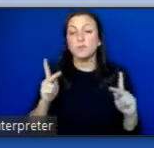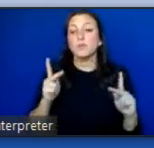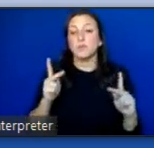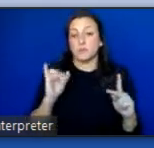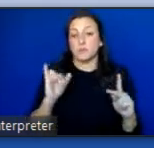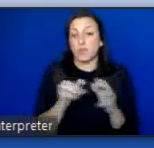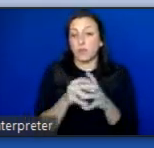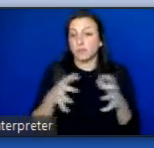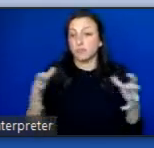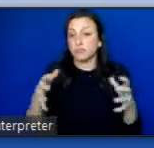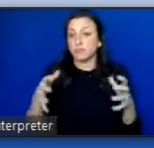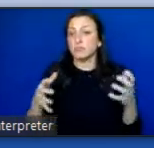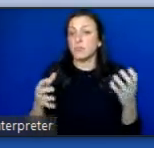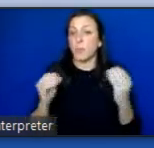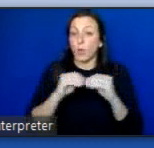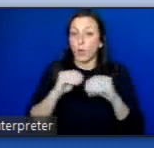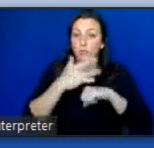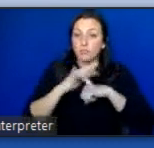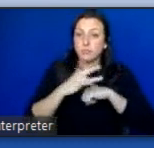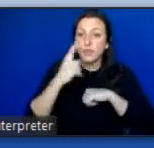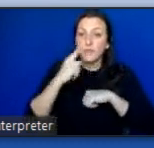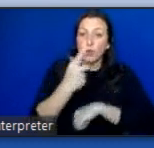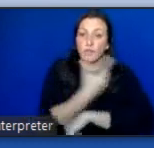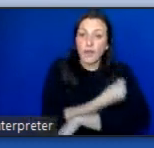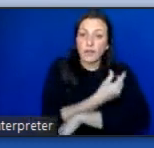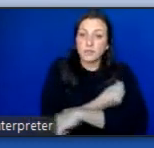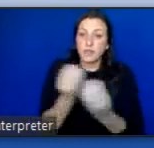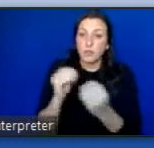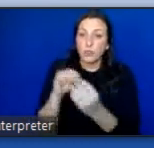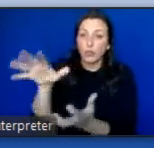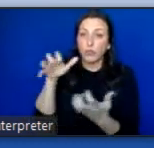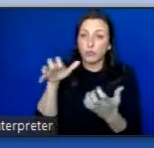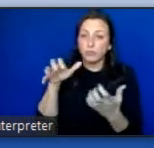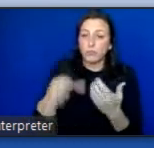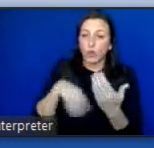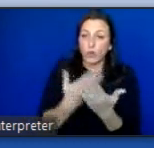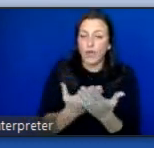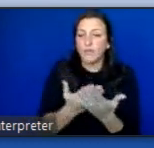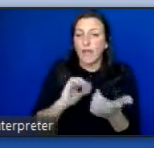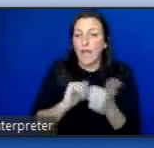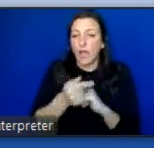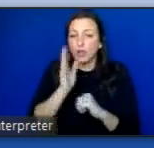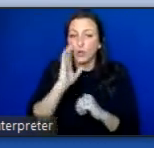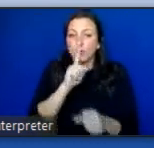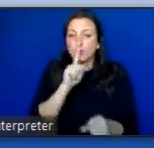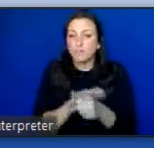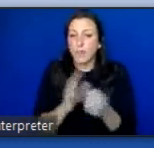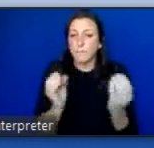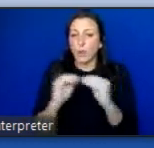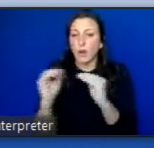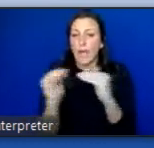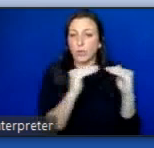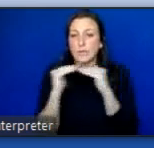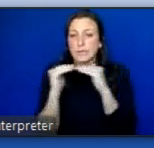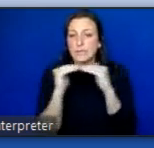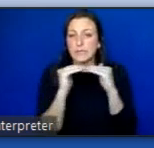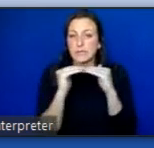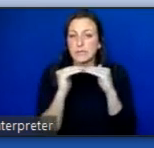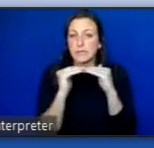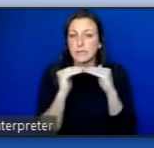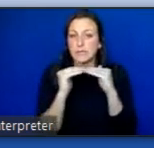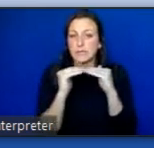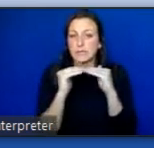for vaccines and more arrive, how are you going to ensure that more equity enters into